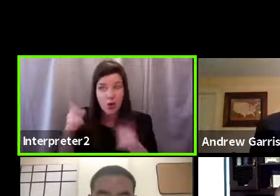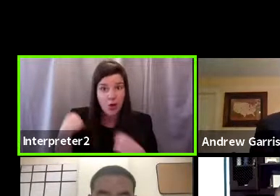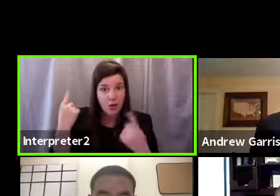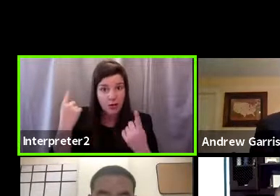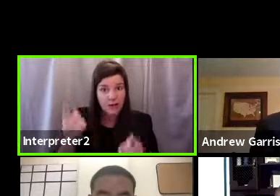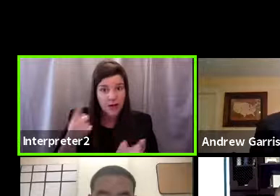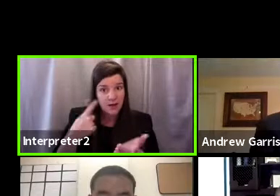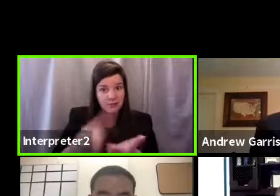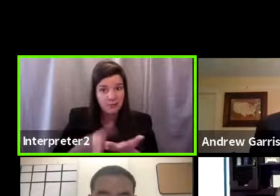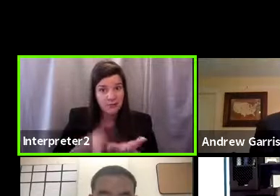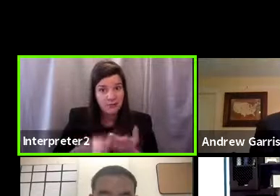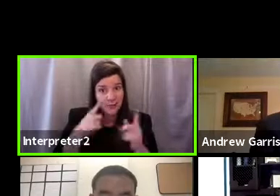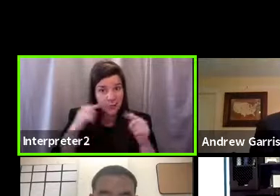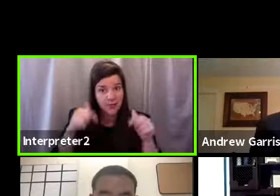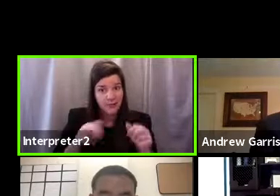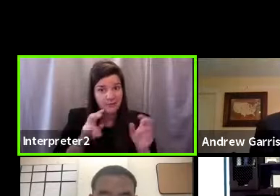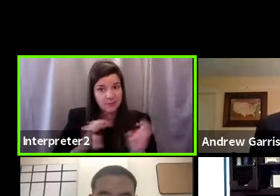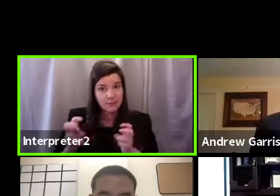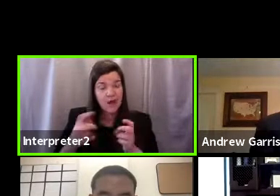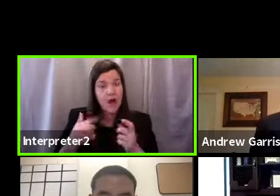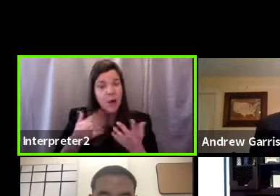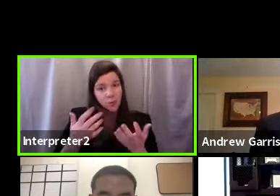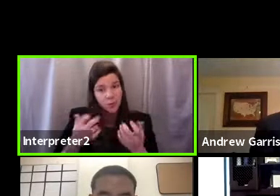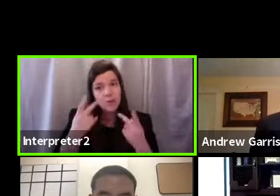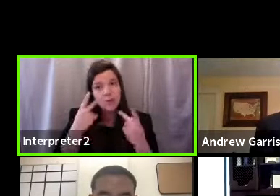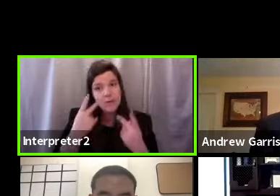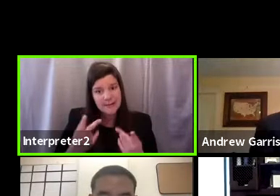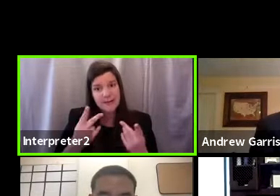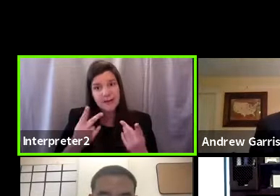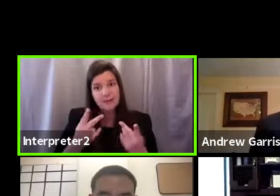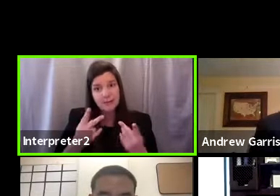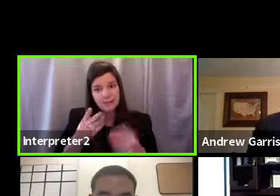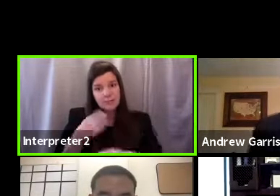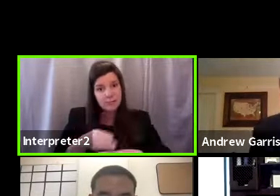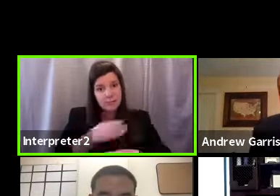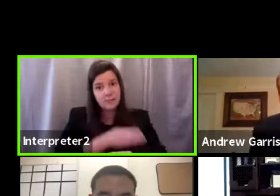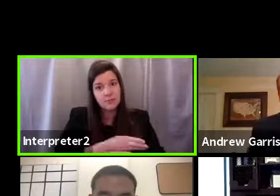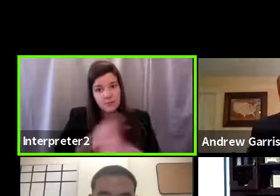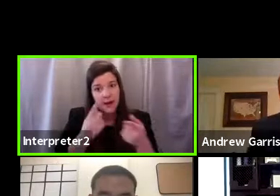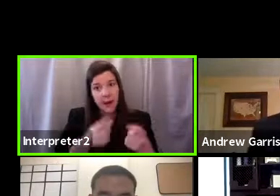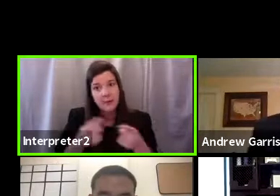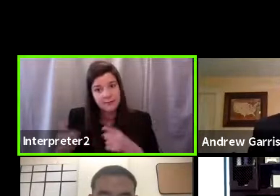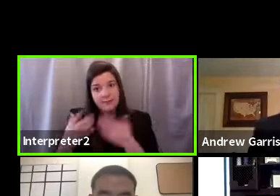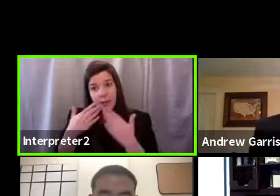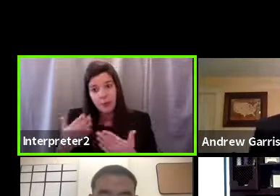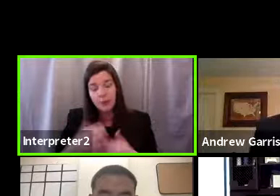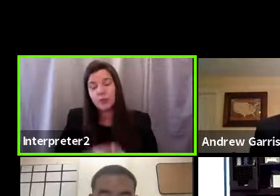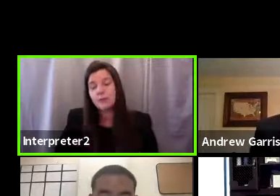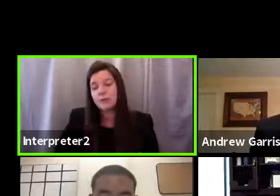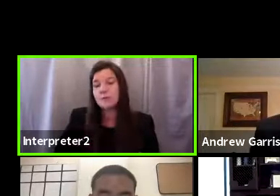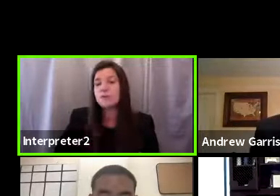you. All right, thank you very much. Chair. Any other questions?